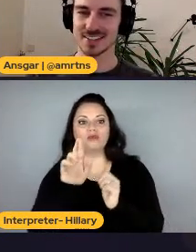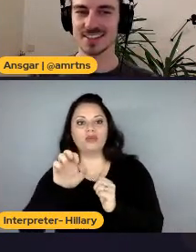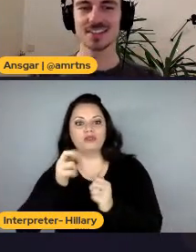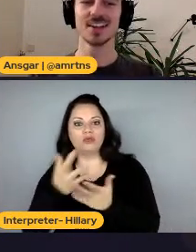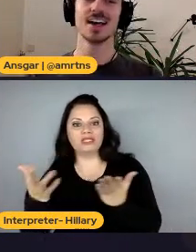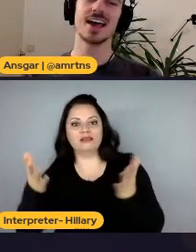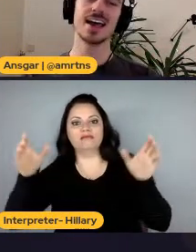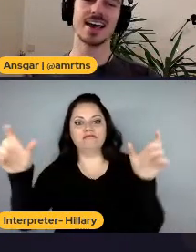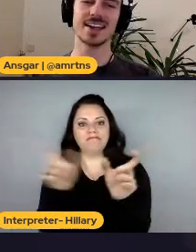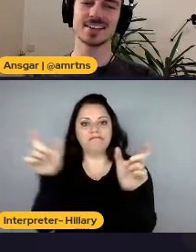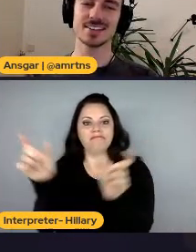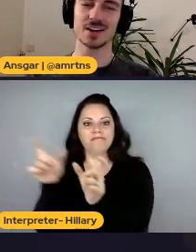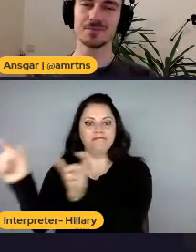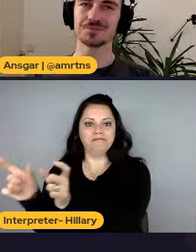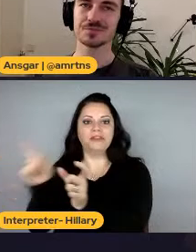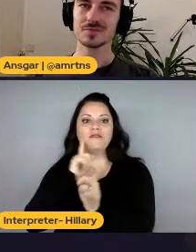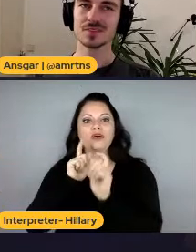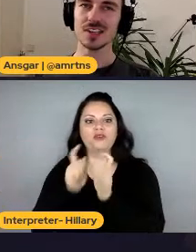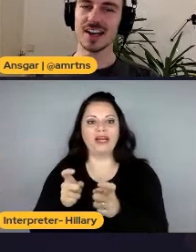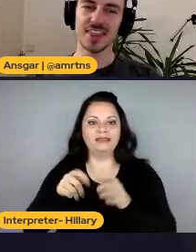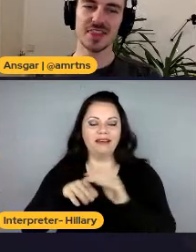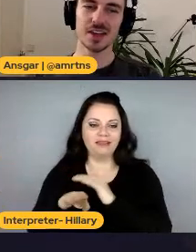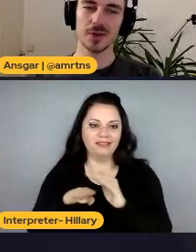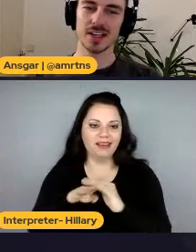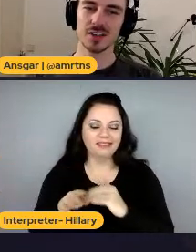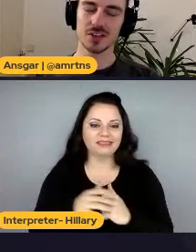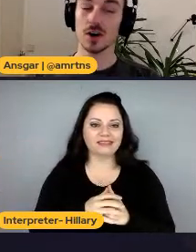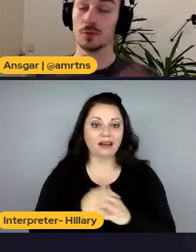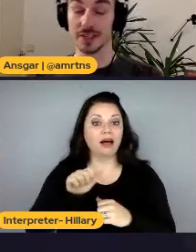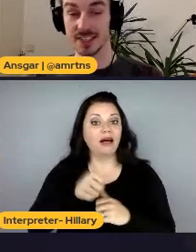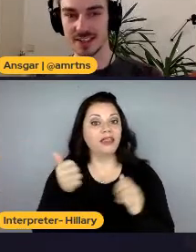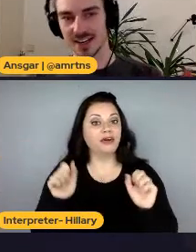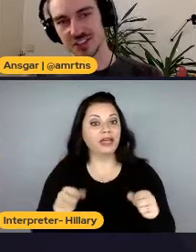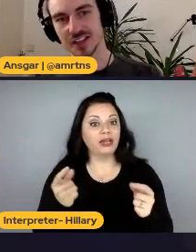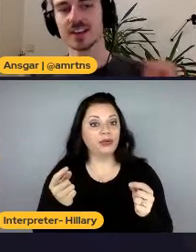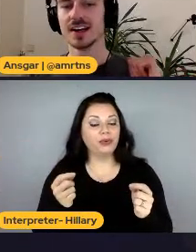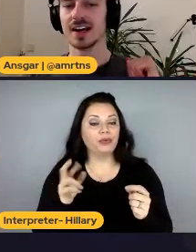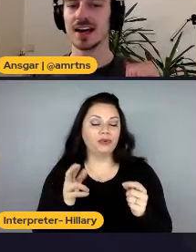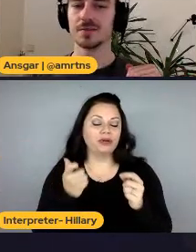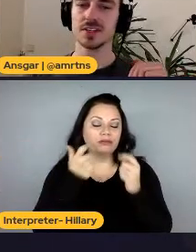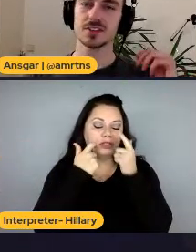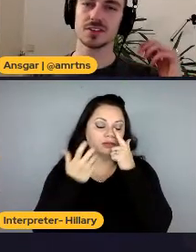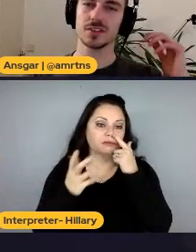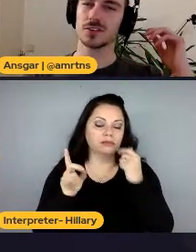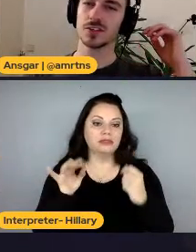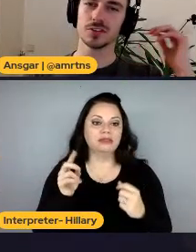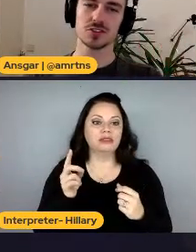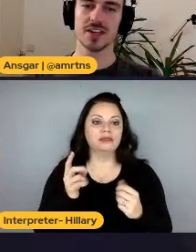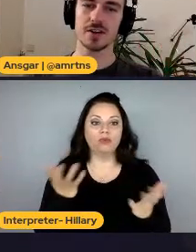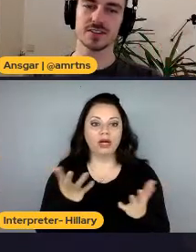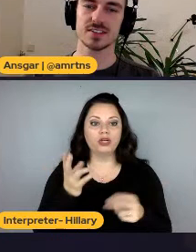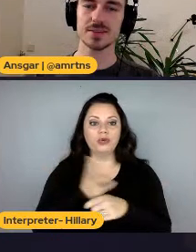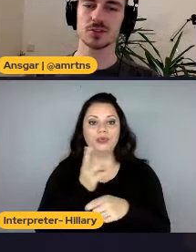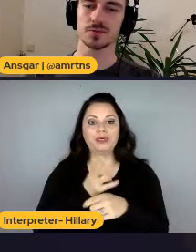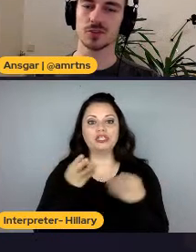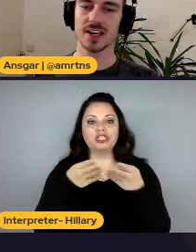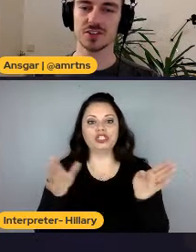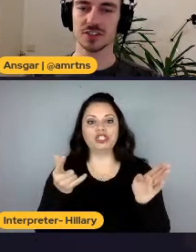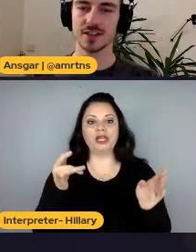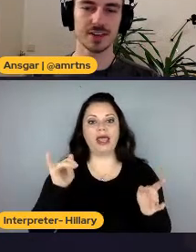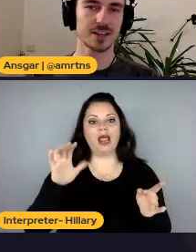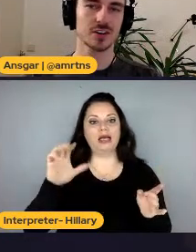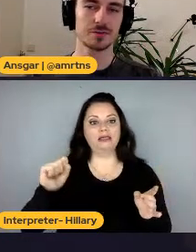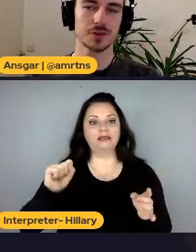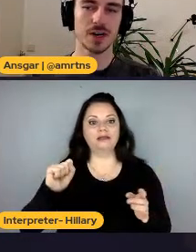granting access. And another thing we can do, or we did actually, is to use generics in TypeScript to